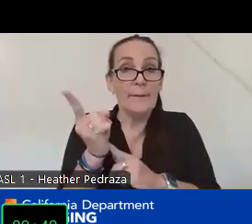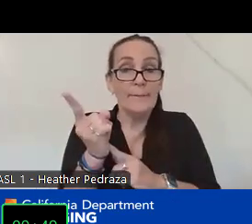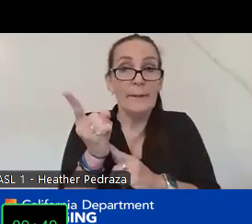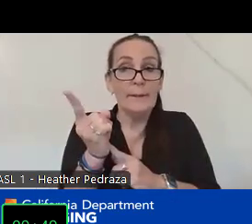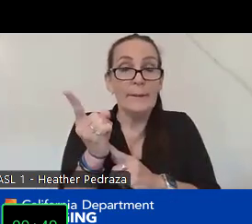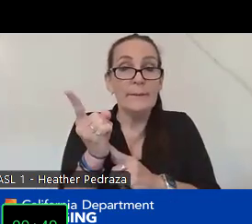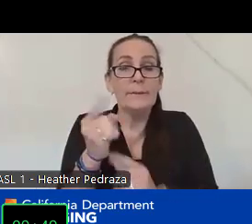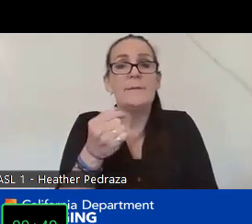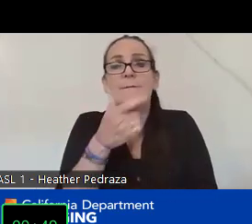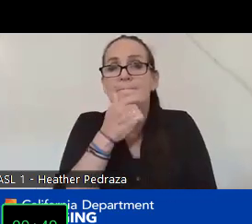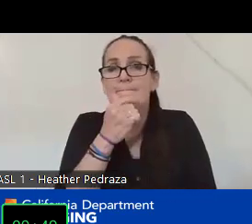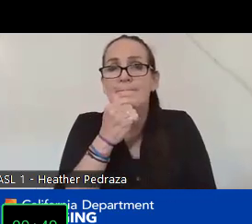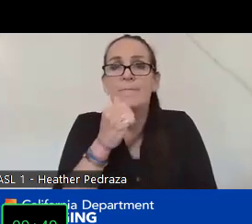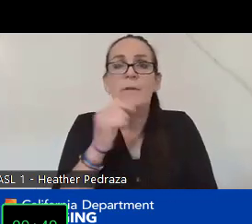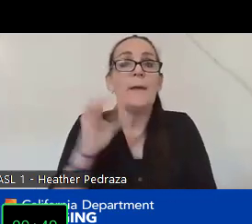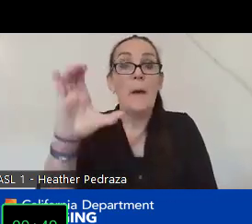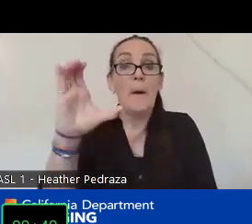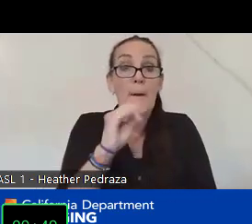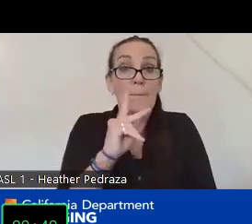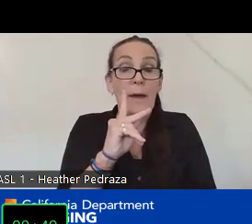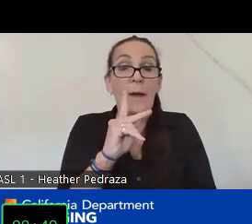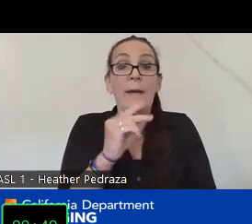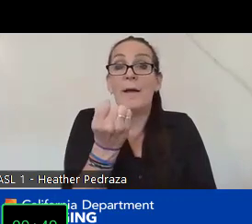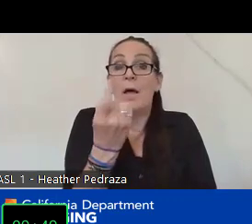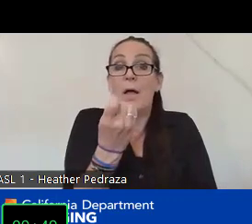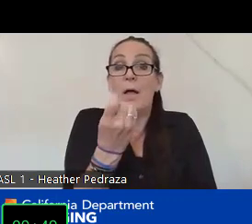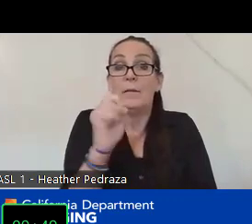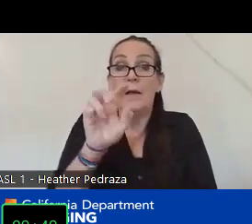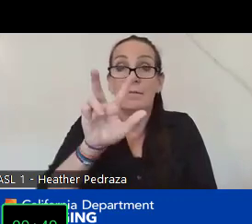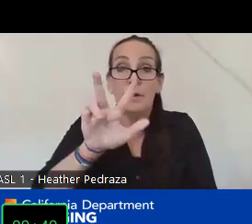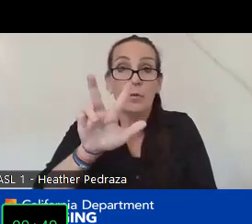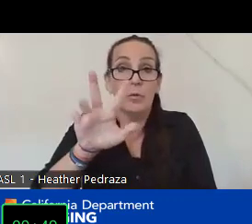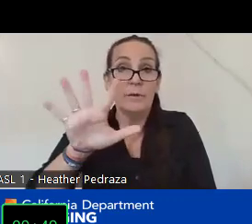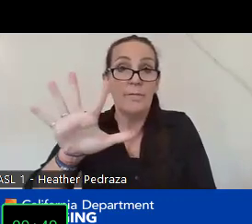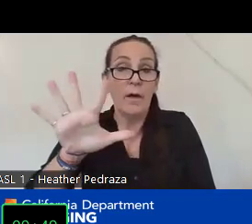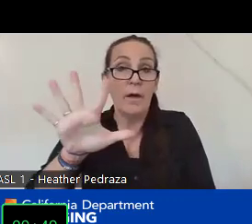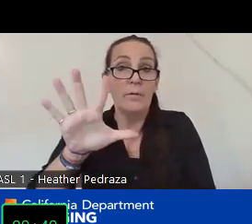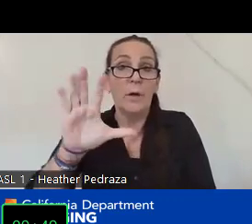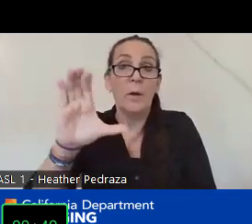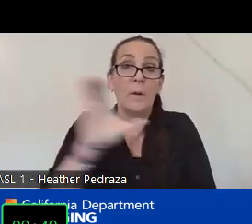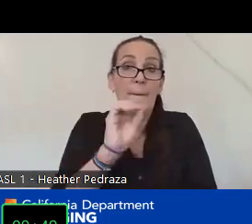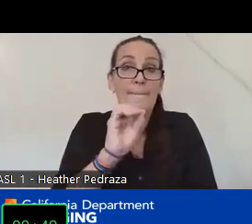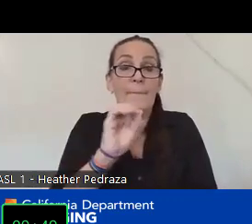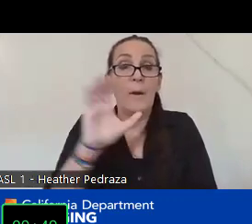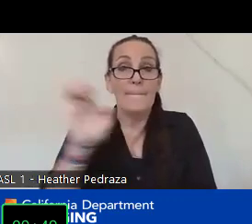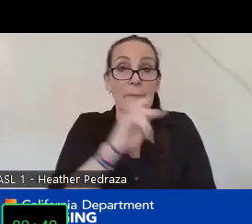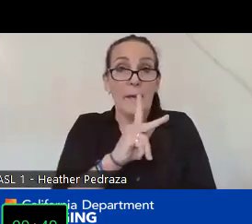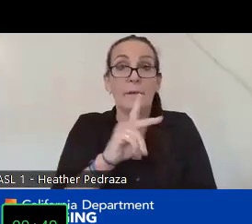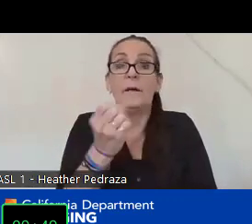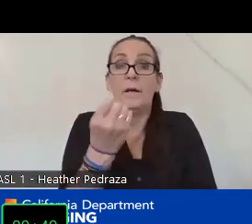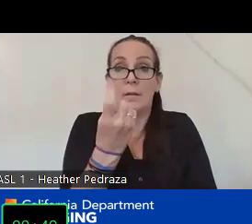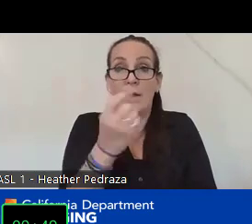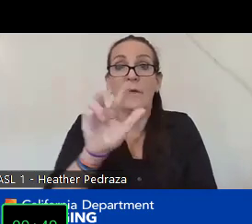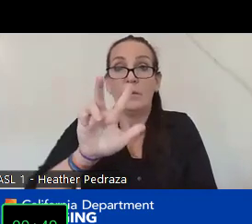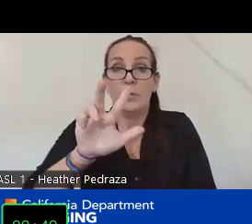Let's call that coming back at 11:35. Is that okay, Sherry? That sounds great. We're right on schedule, even 2